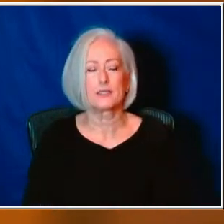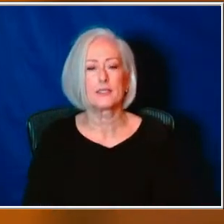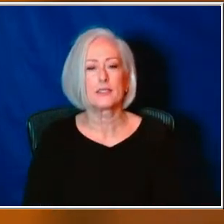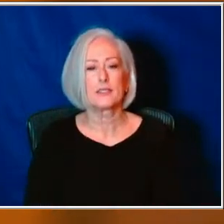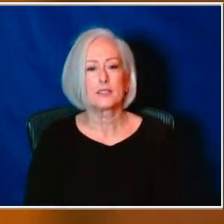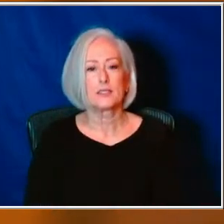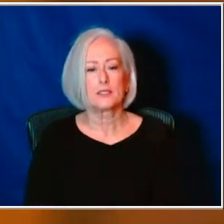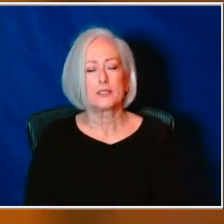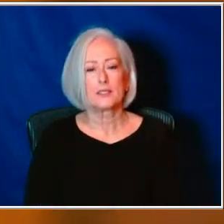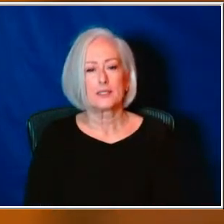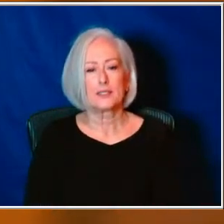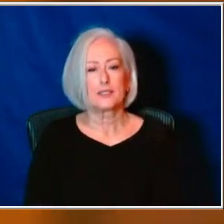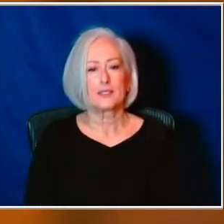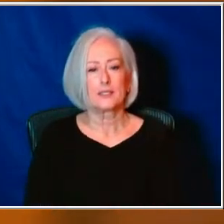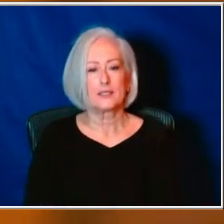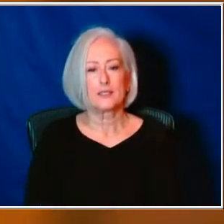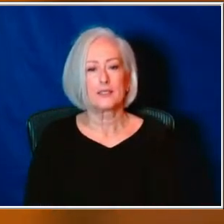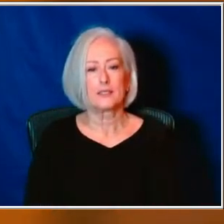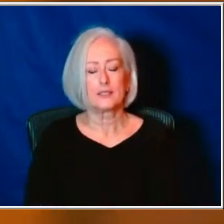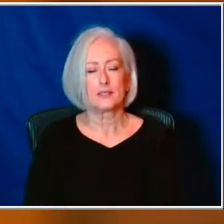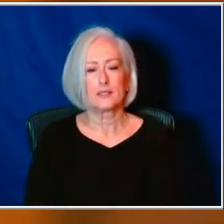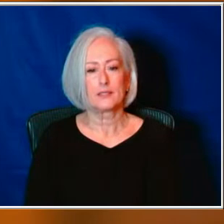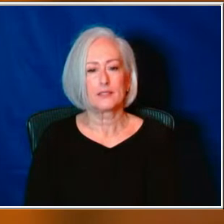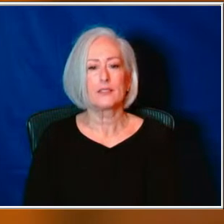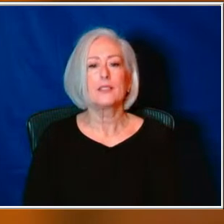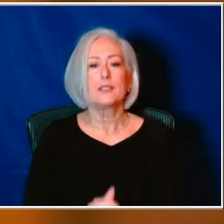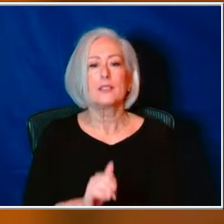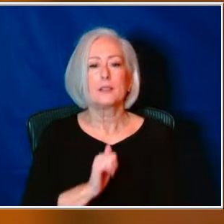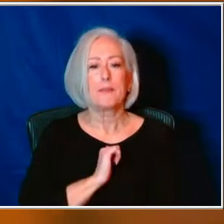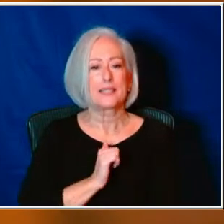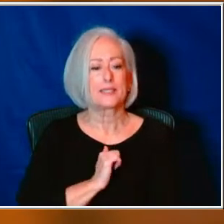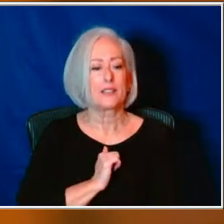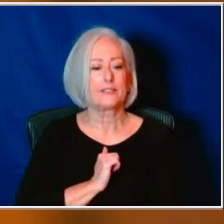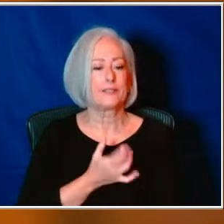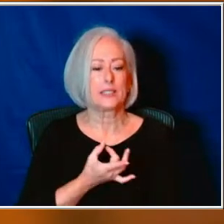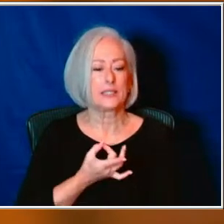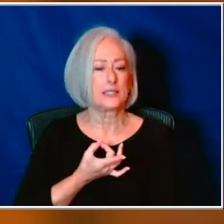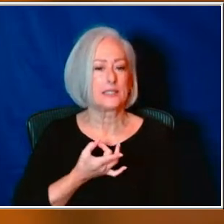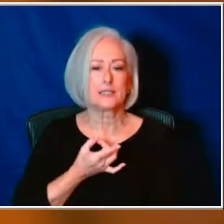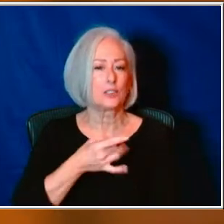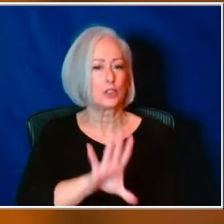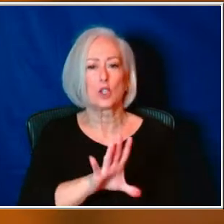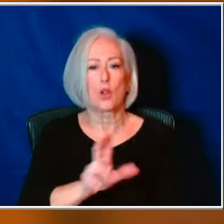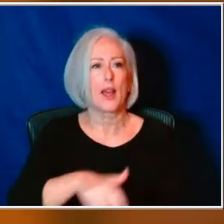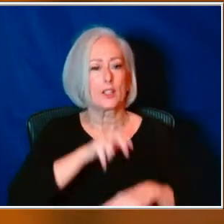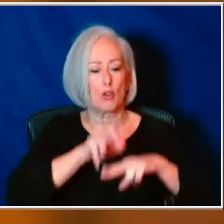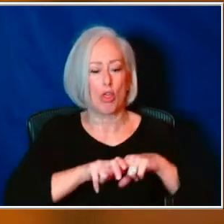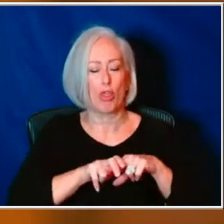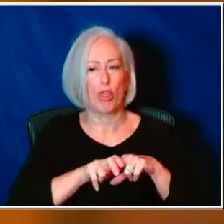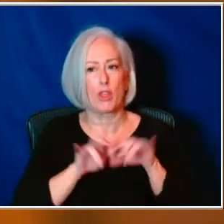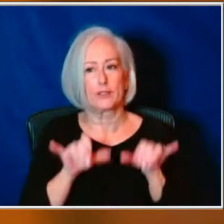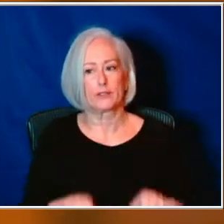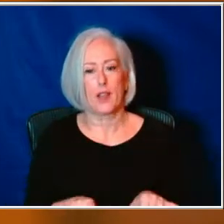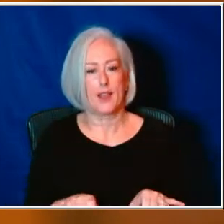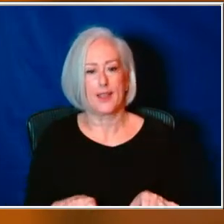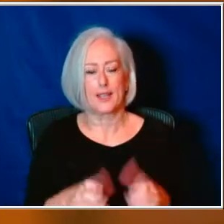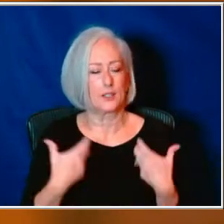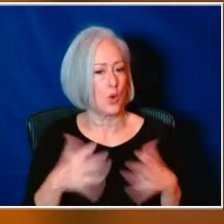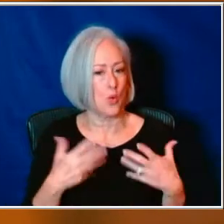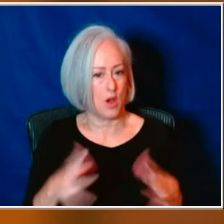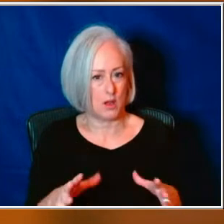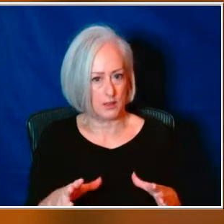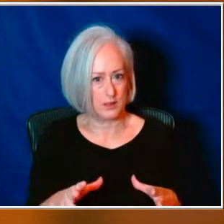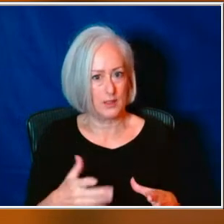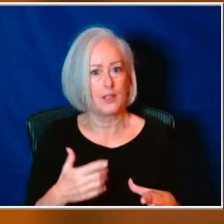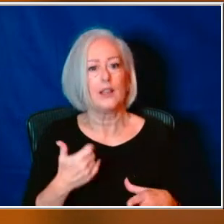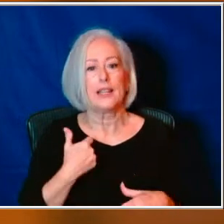the type of person who never sits down. I just can't sit down for long periods of time. And when I'm laying in bed